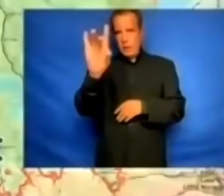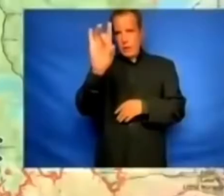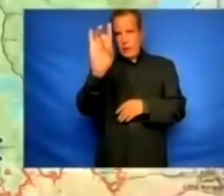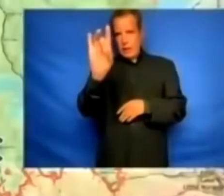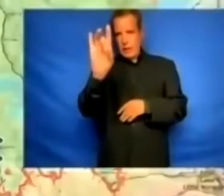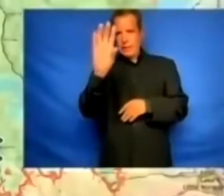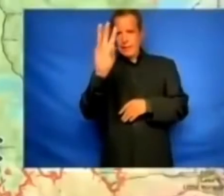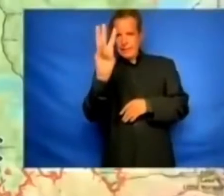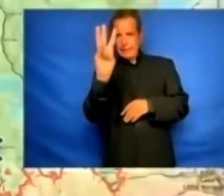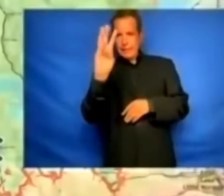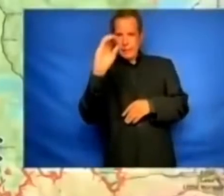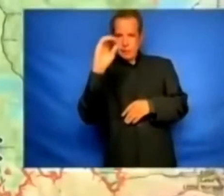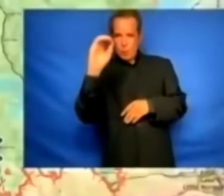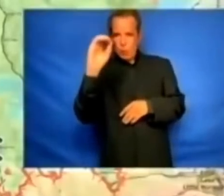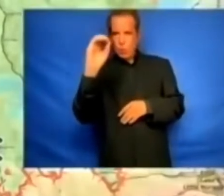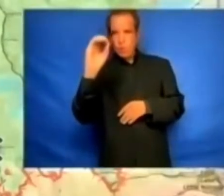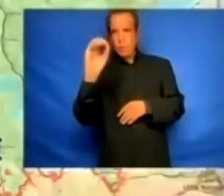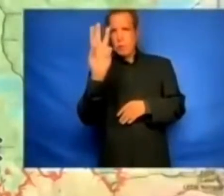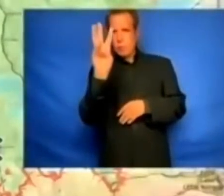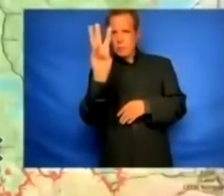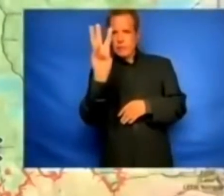877-860-6020.